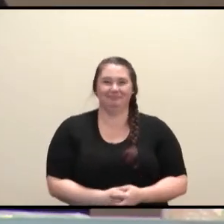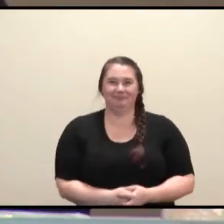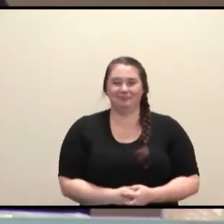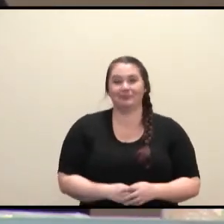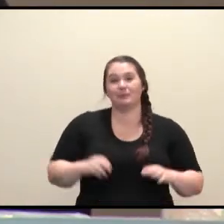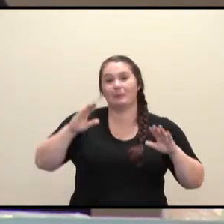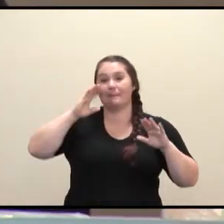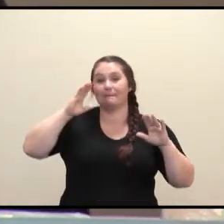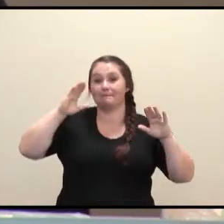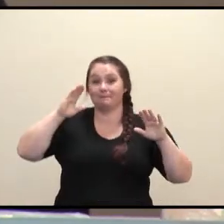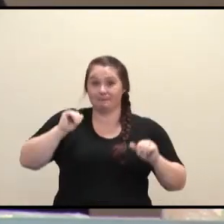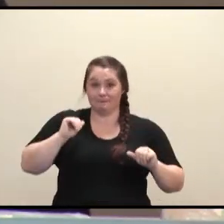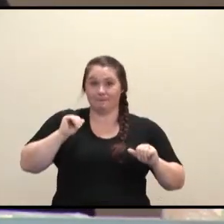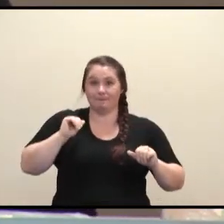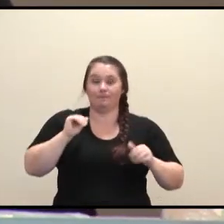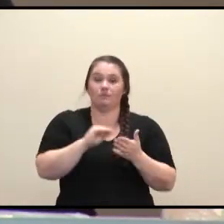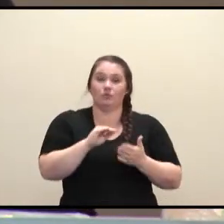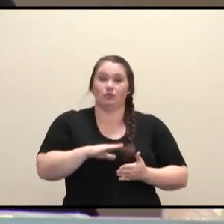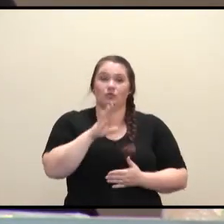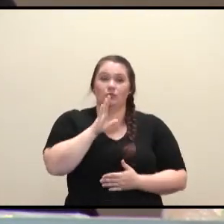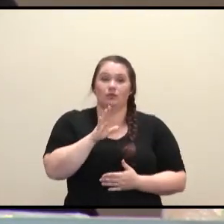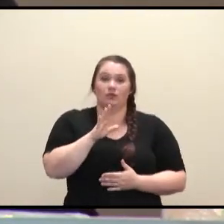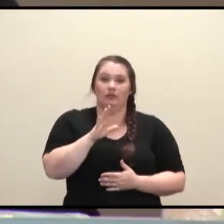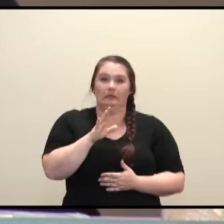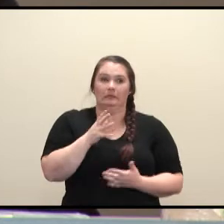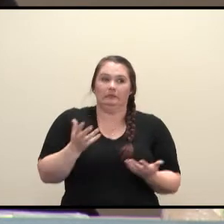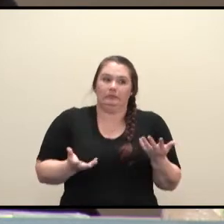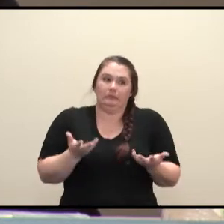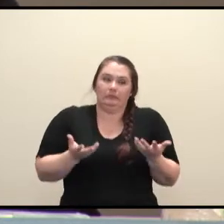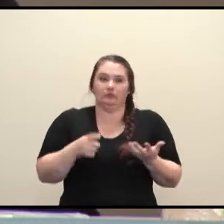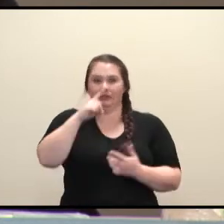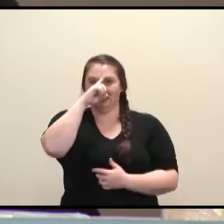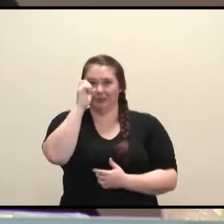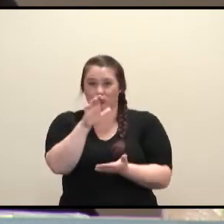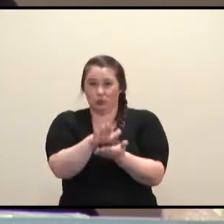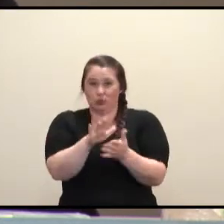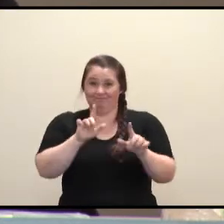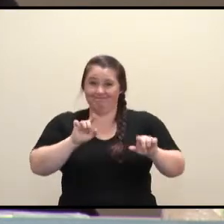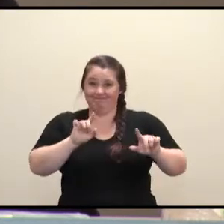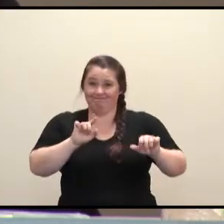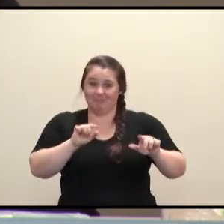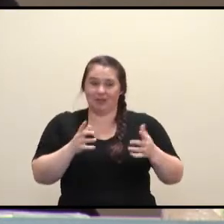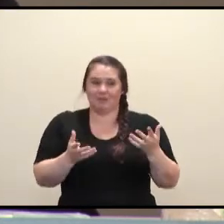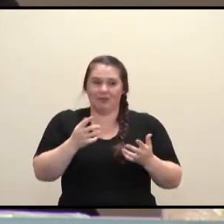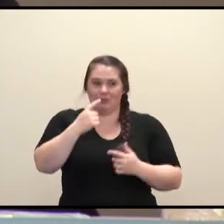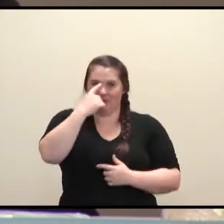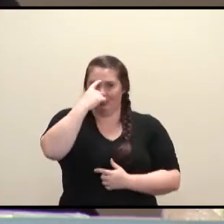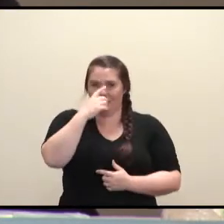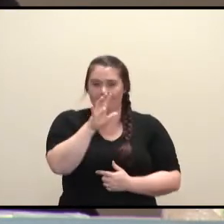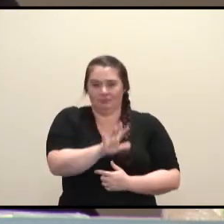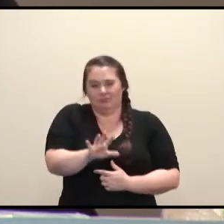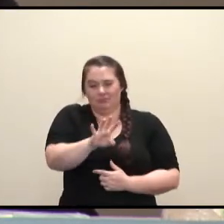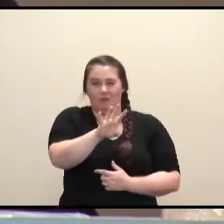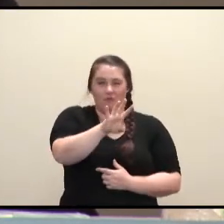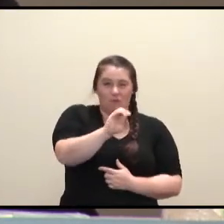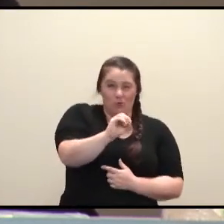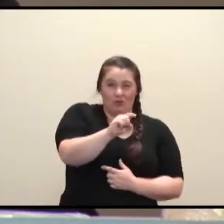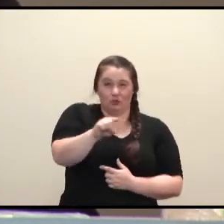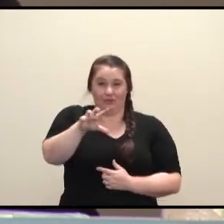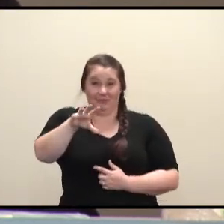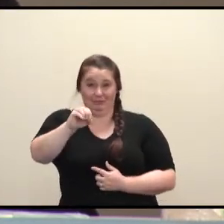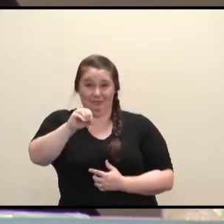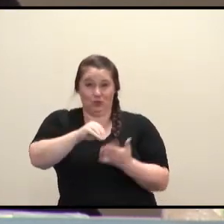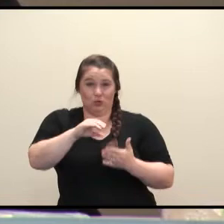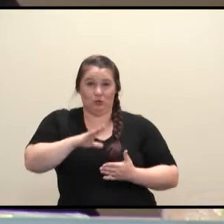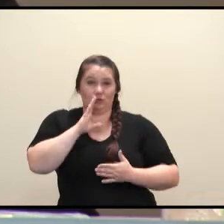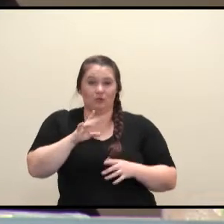have students who need to work during the summer to finish. Right now we're projecting about 40 to 50 students will